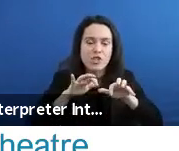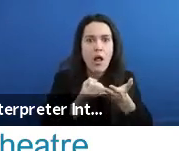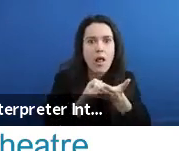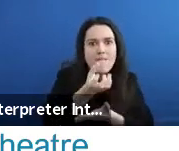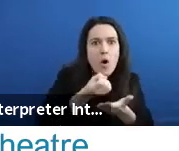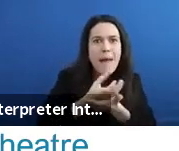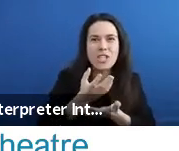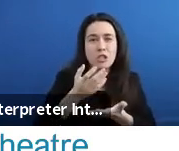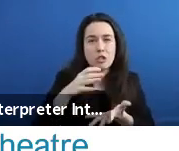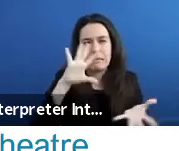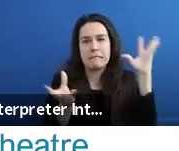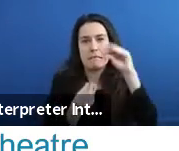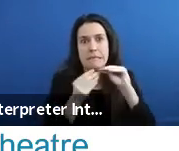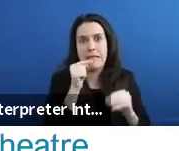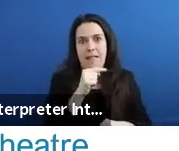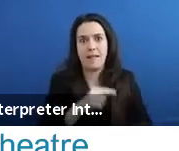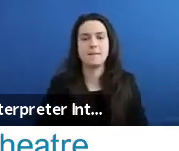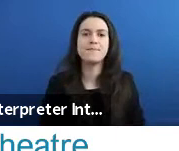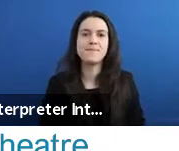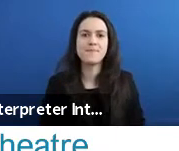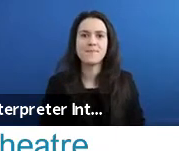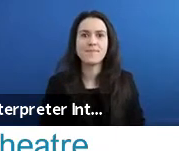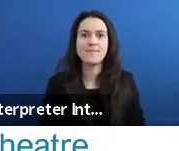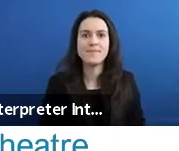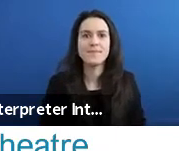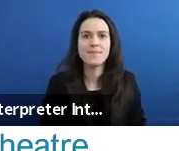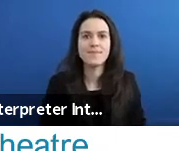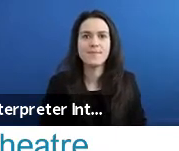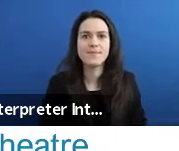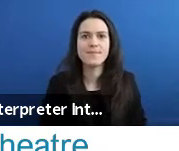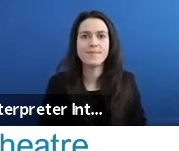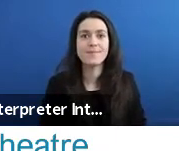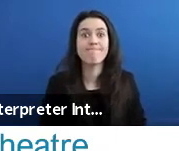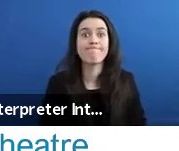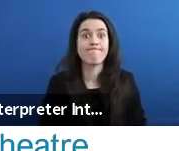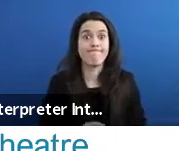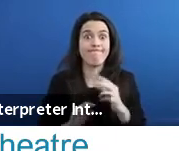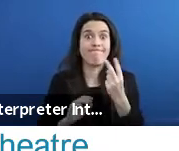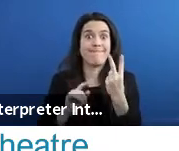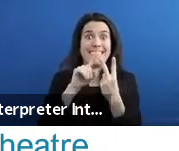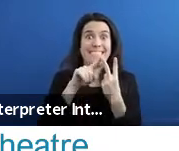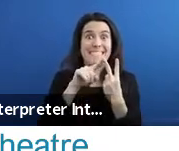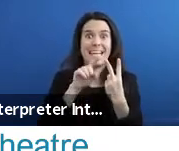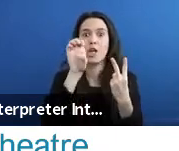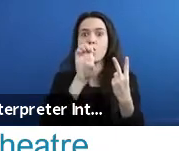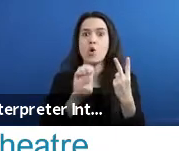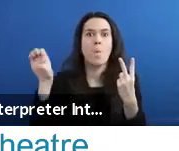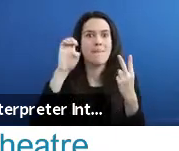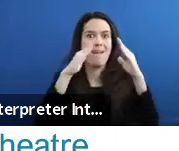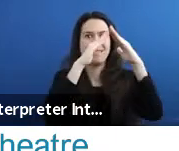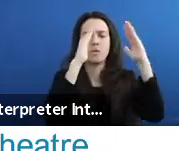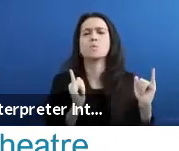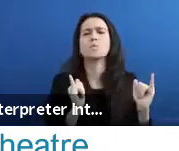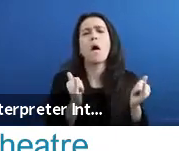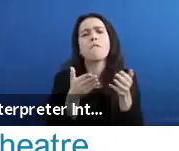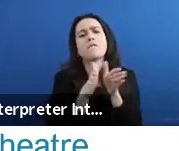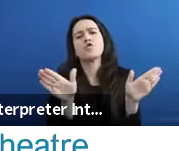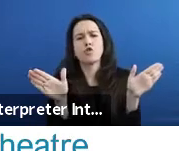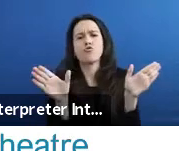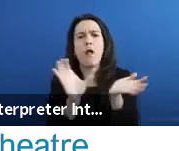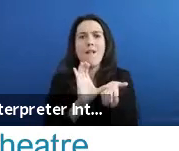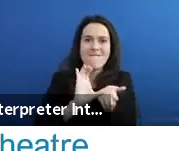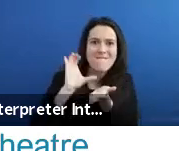well. At the level of European institutions, we have general funding